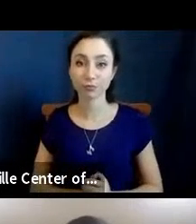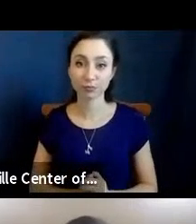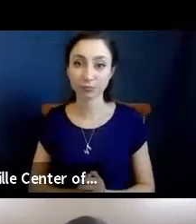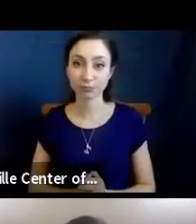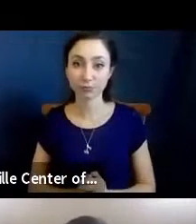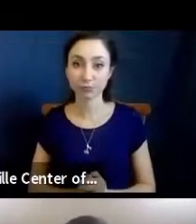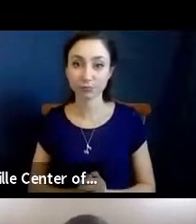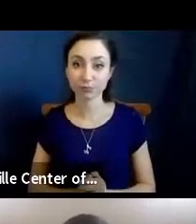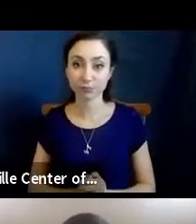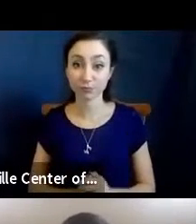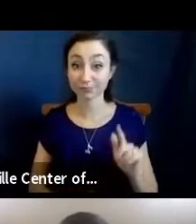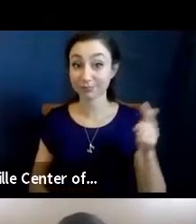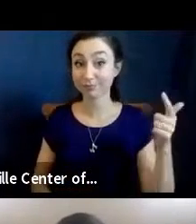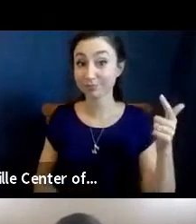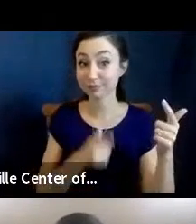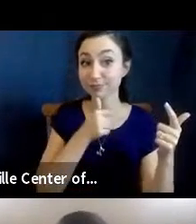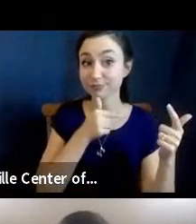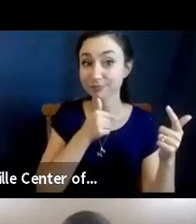Can I get a second?